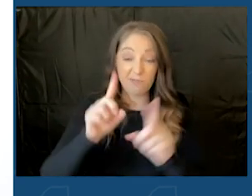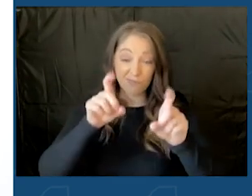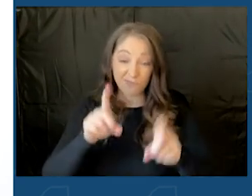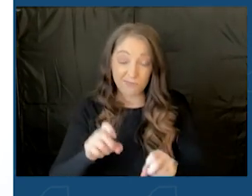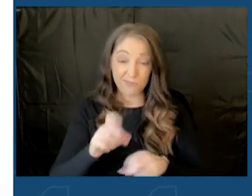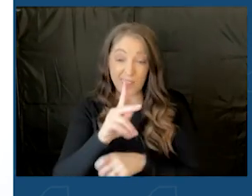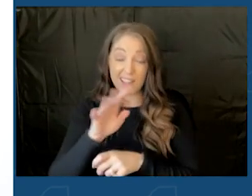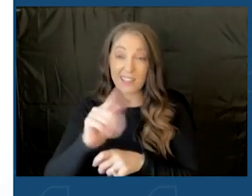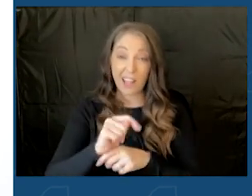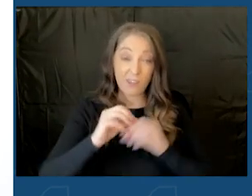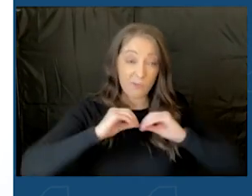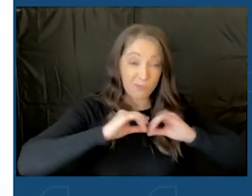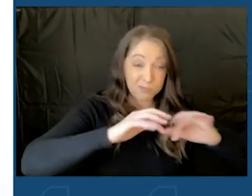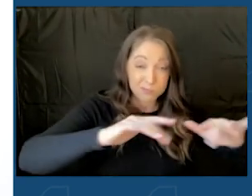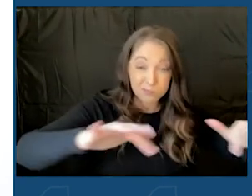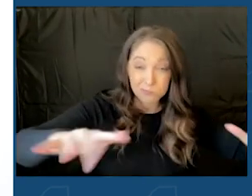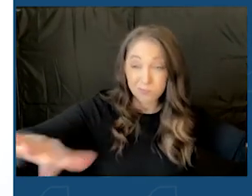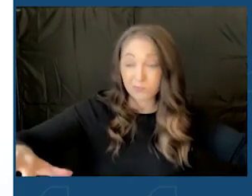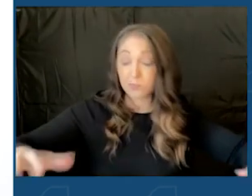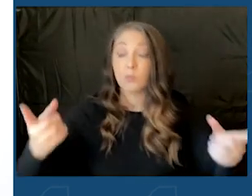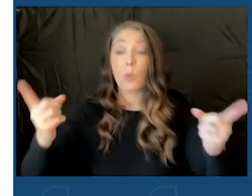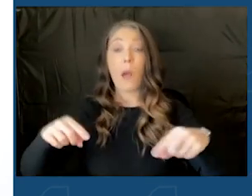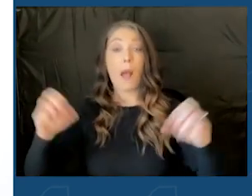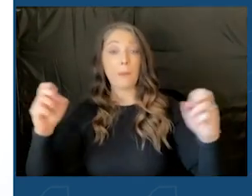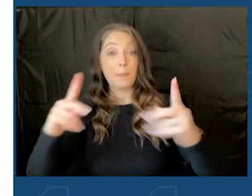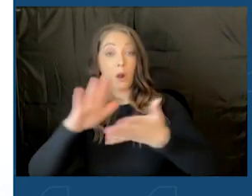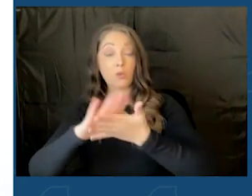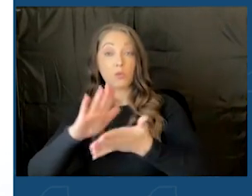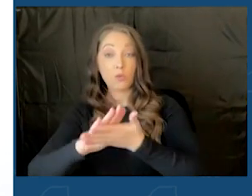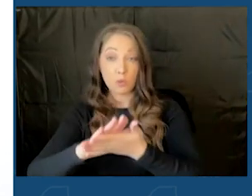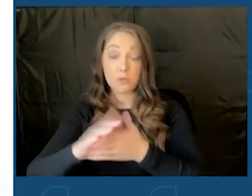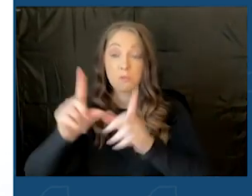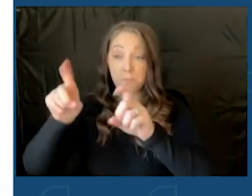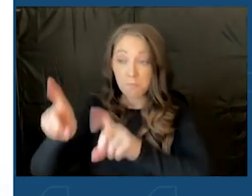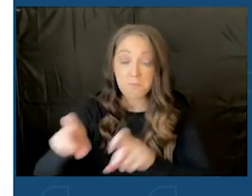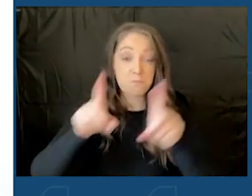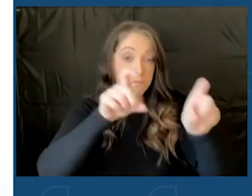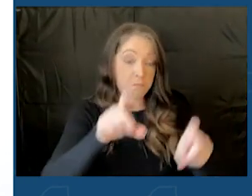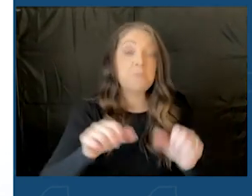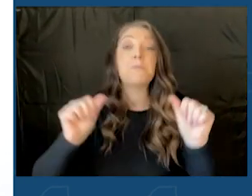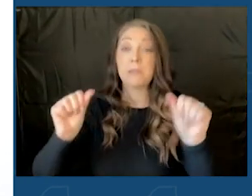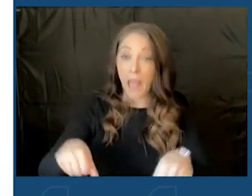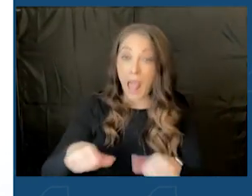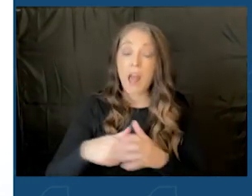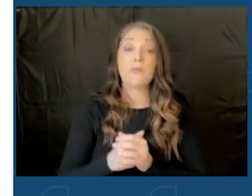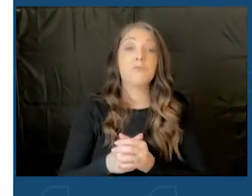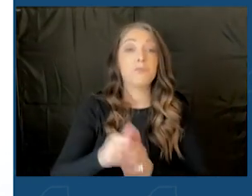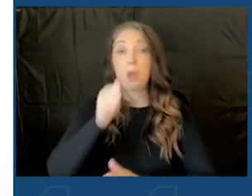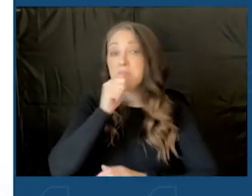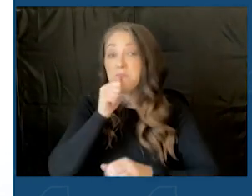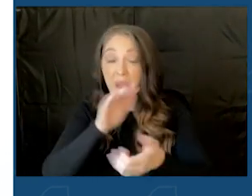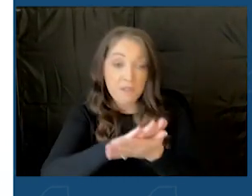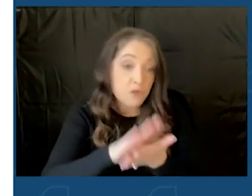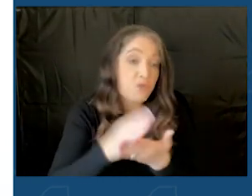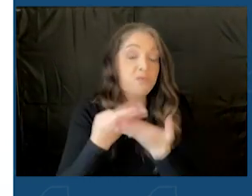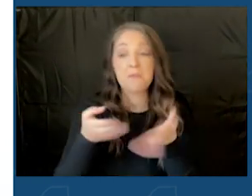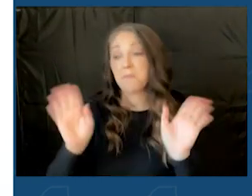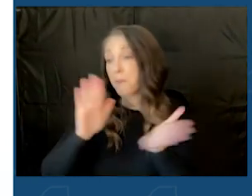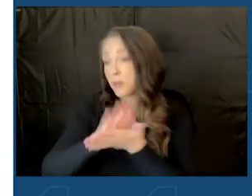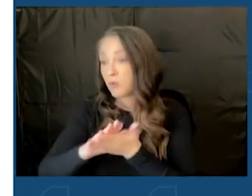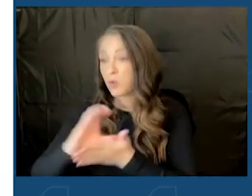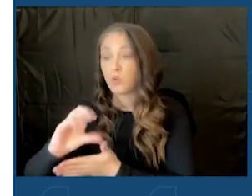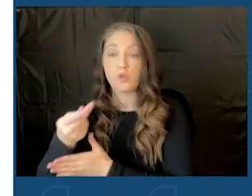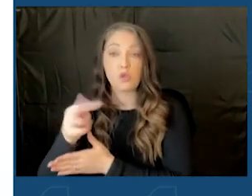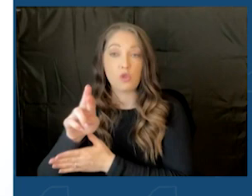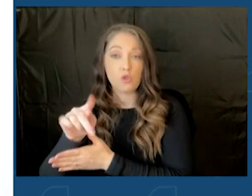they need to be tested, they're stockpiled. We've sent them to private schools, charter schools, public schools. They are all over the state. We